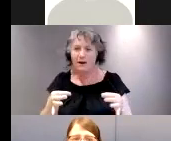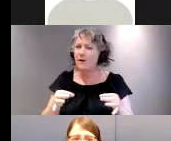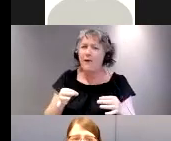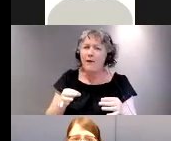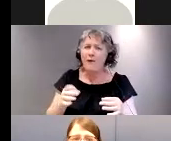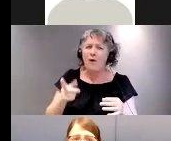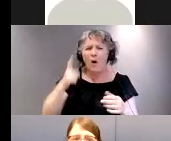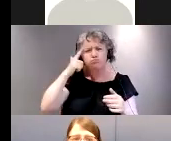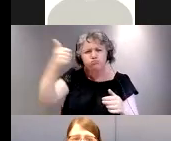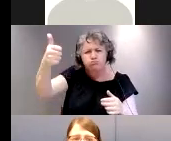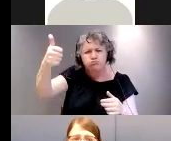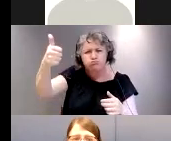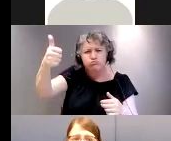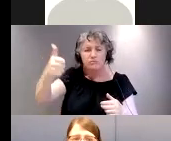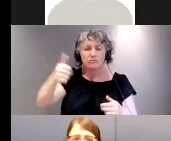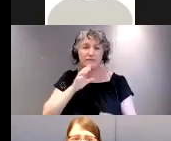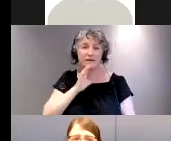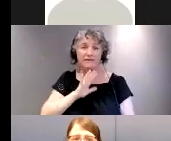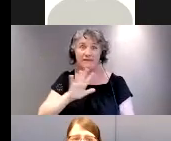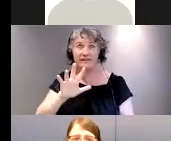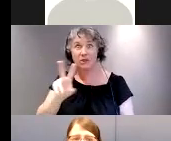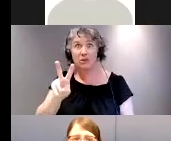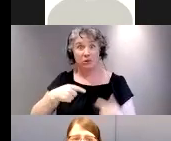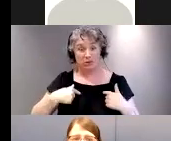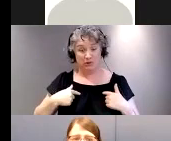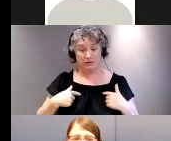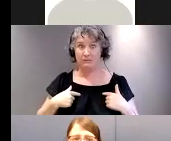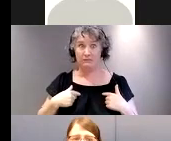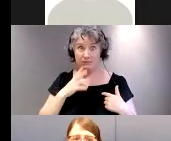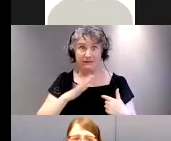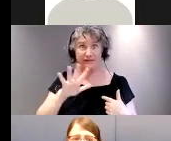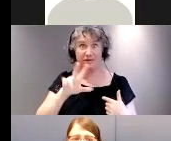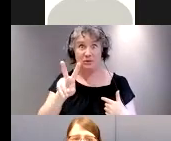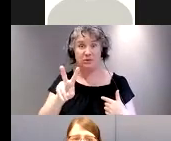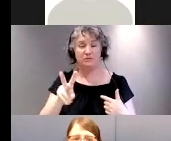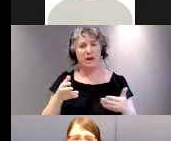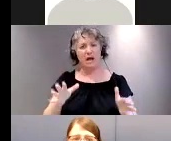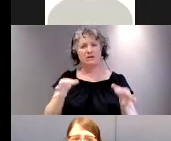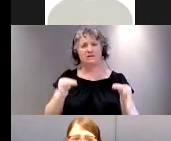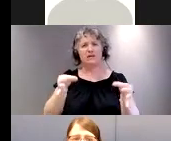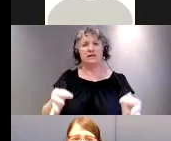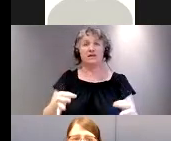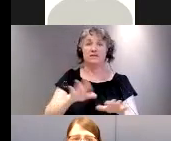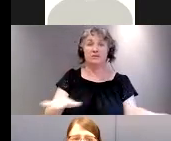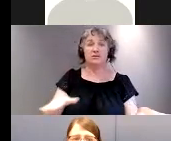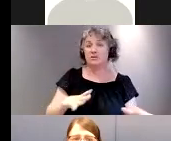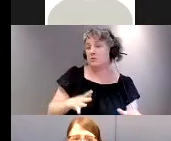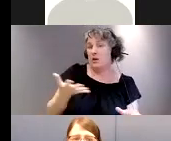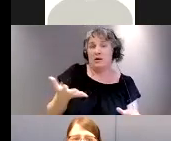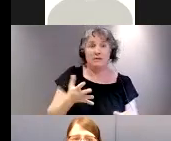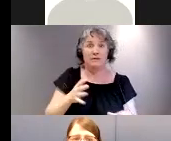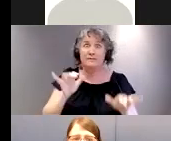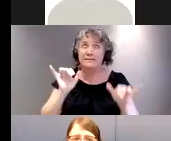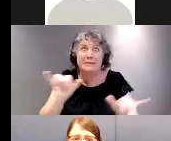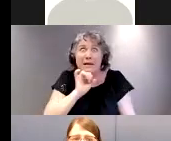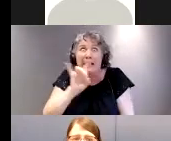At 52, I'm allowed to make decisions my children don't like or don't agree with. At 72, I'm also allowed. And at 82, I can make